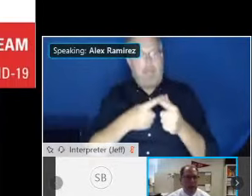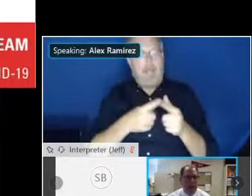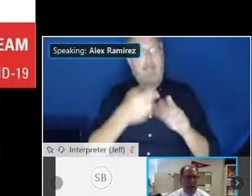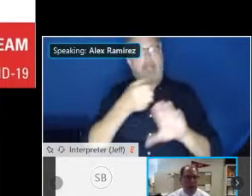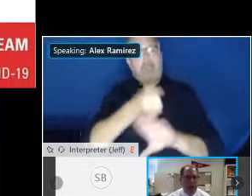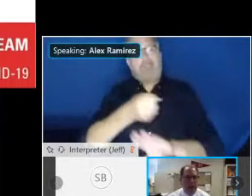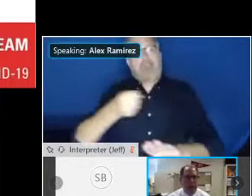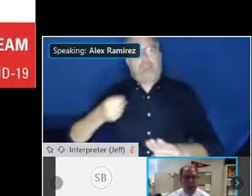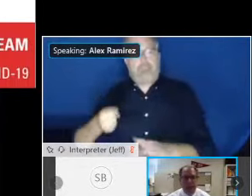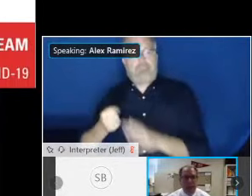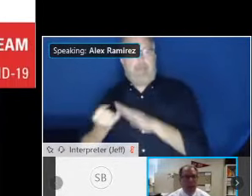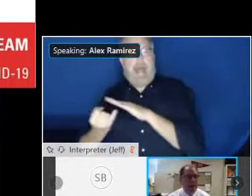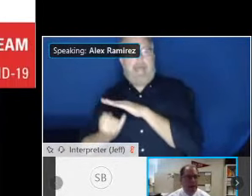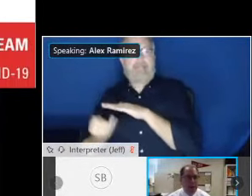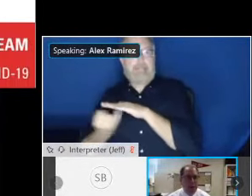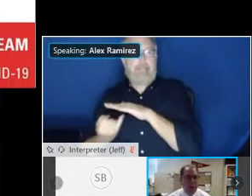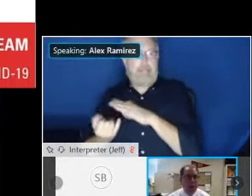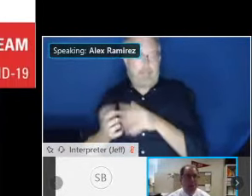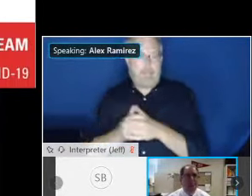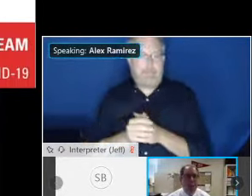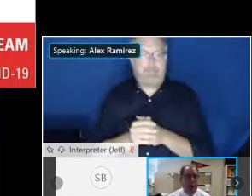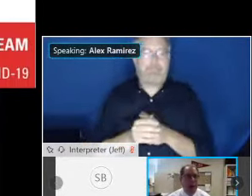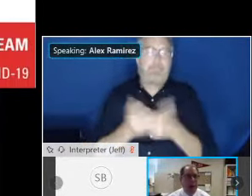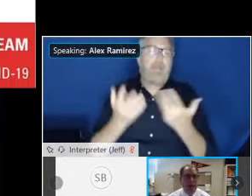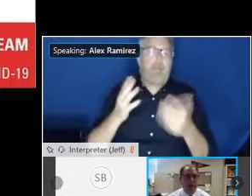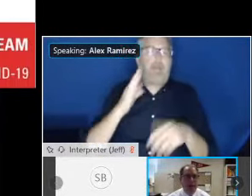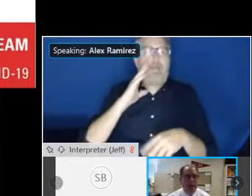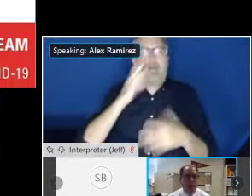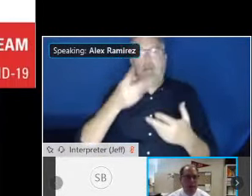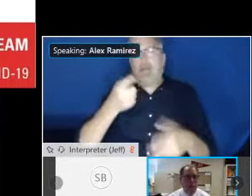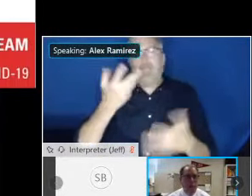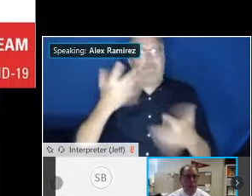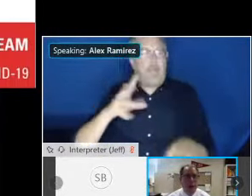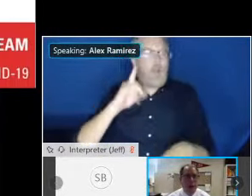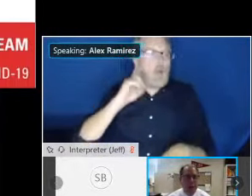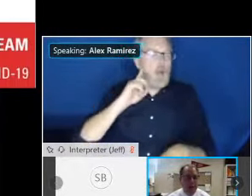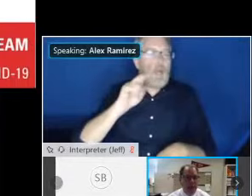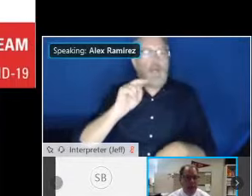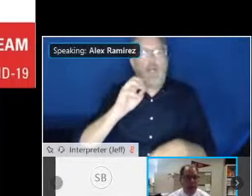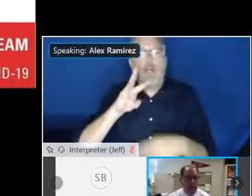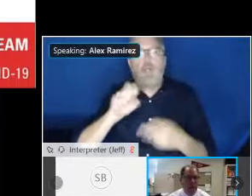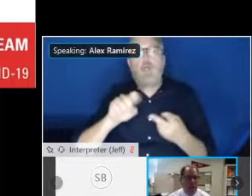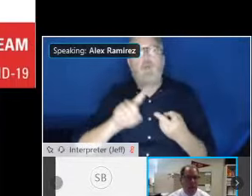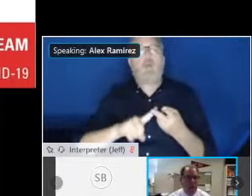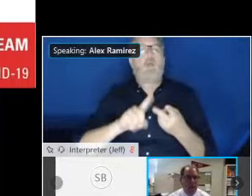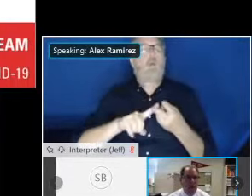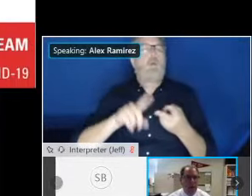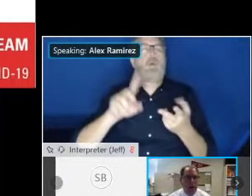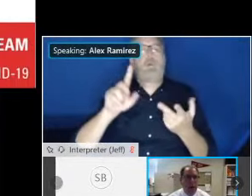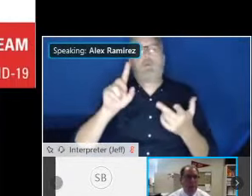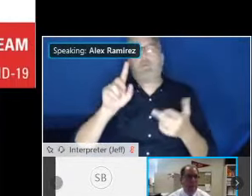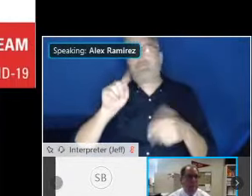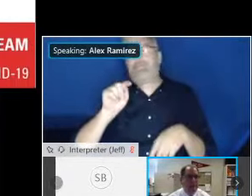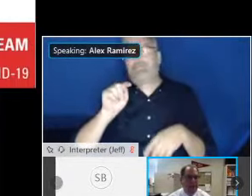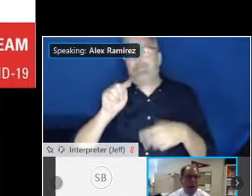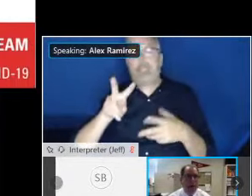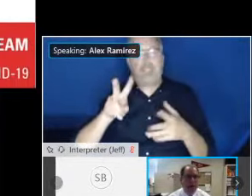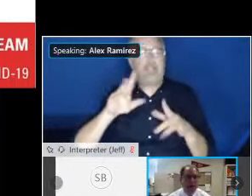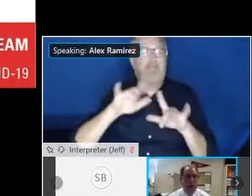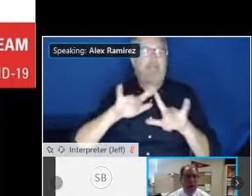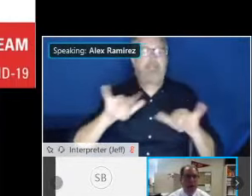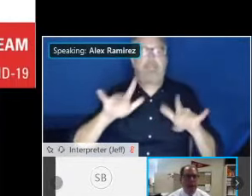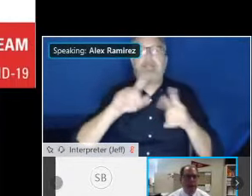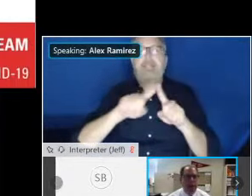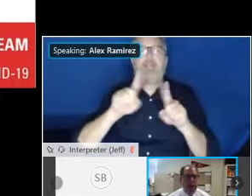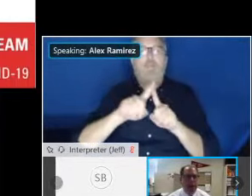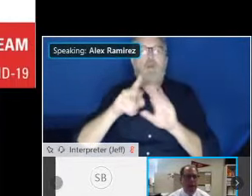as needed. In the media, in the news, you hear a lot of different protocols and tests that are available.